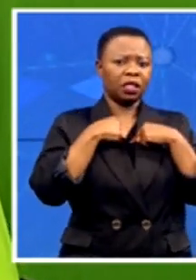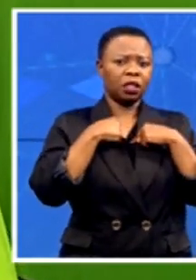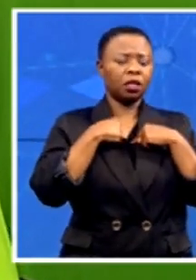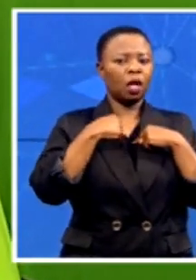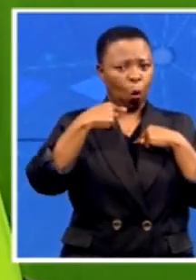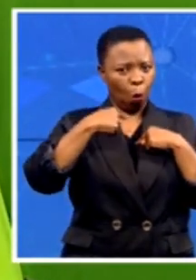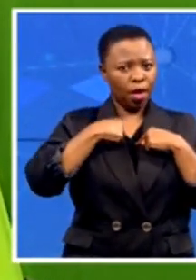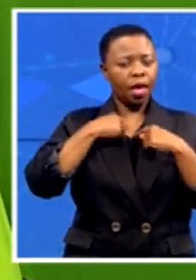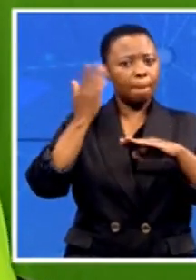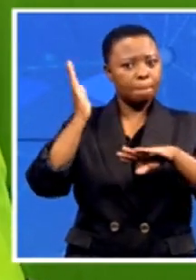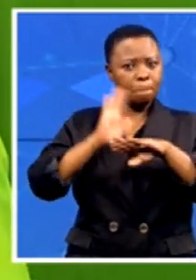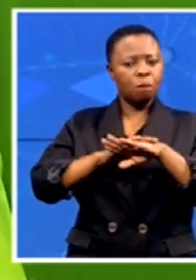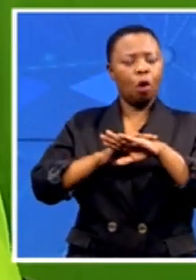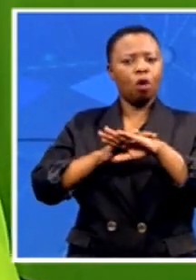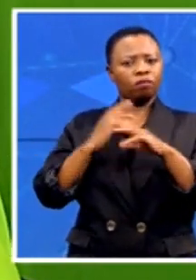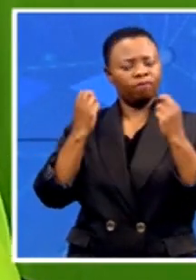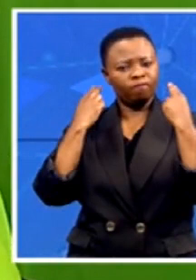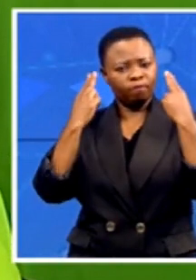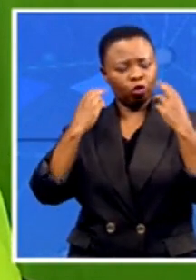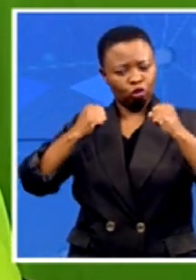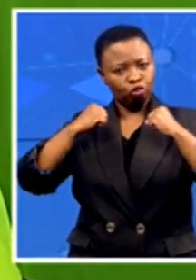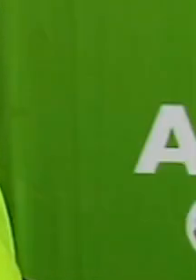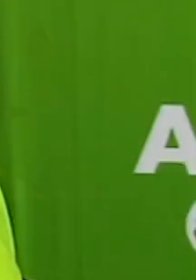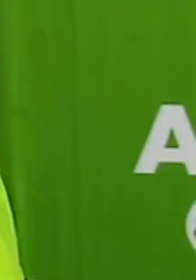South Africans I'm more determined